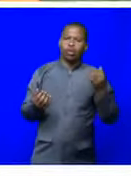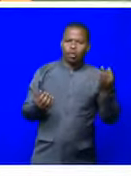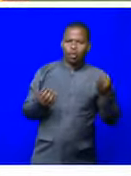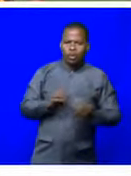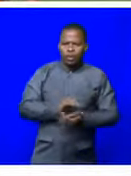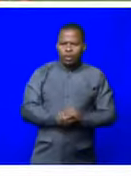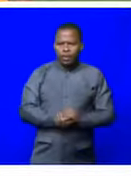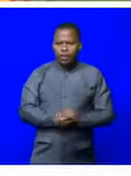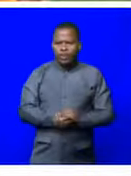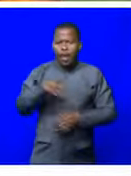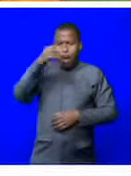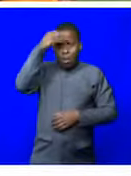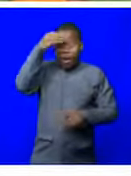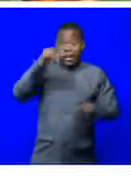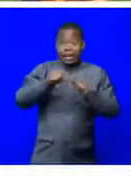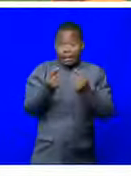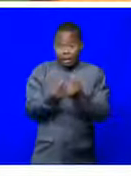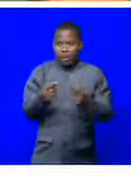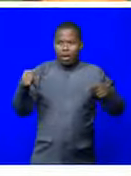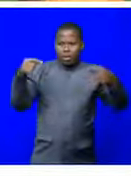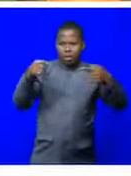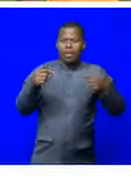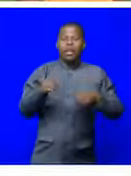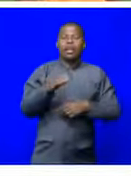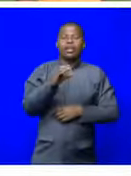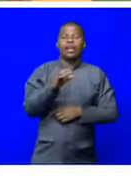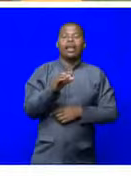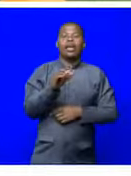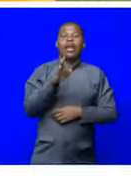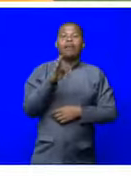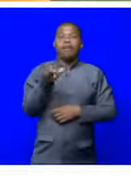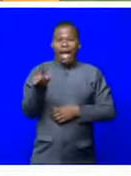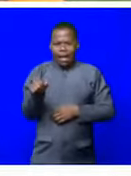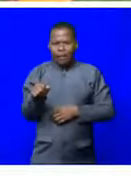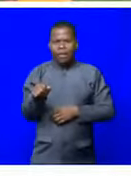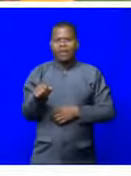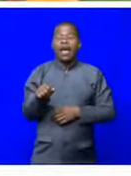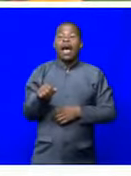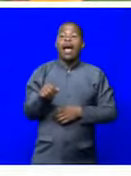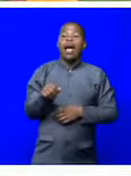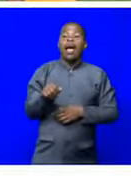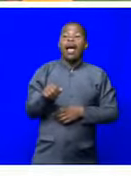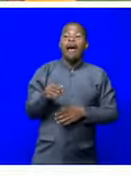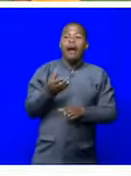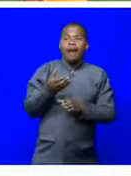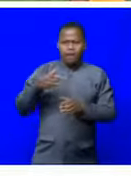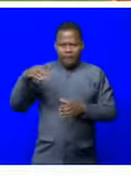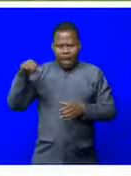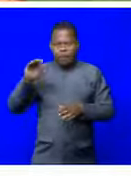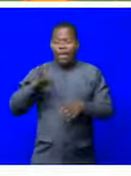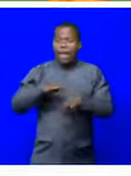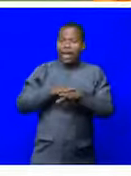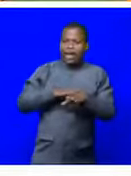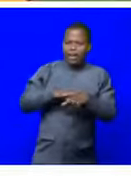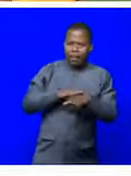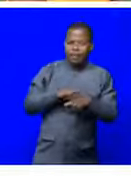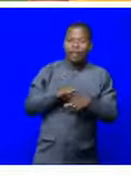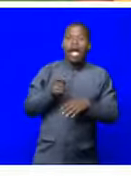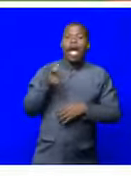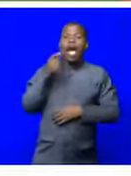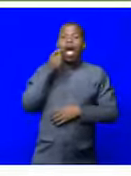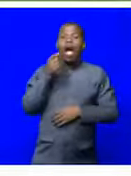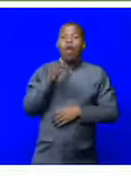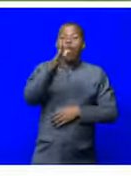Leopard litawuthola elitunu nelicembu leCWFA aseveni laseMadagascar emdlalweni wenzebe yeCAF Champions League preliminary round enkundleni yeSive